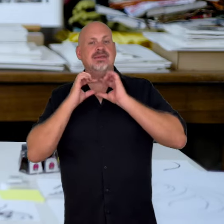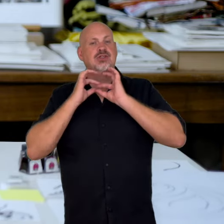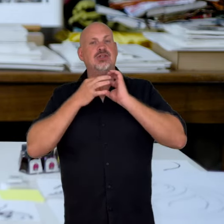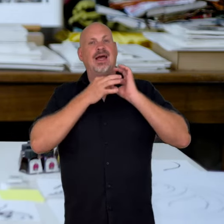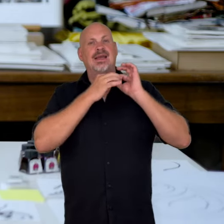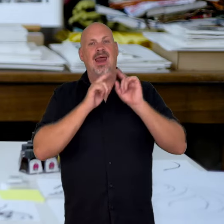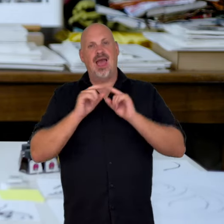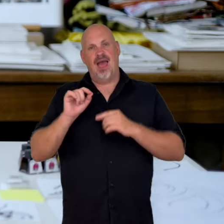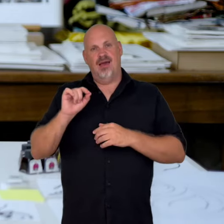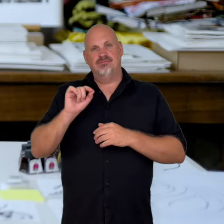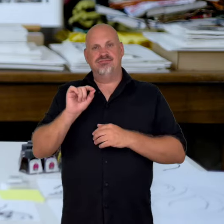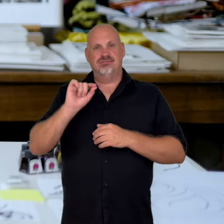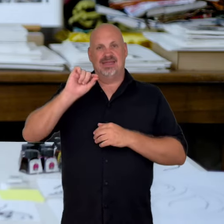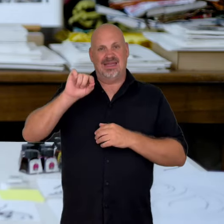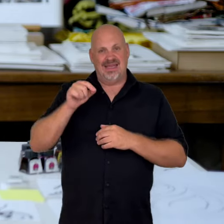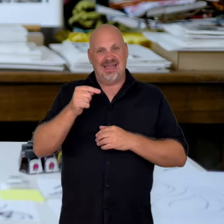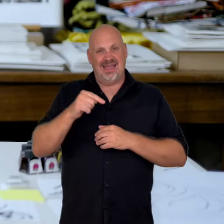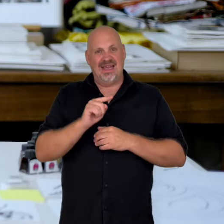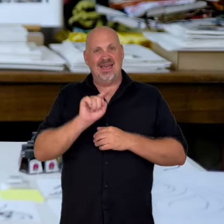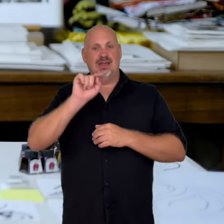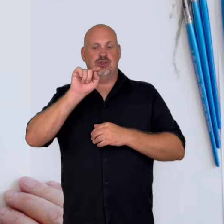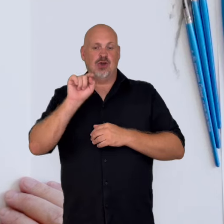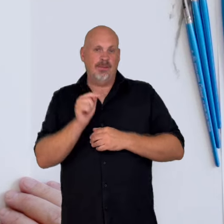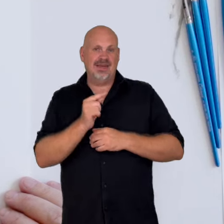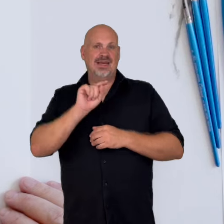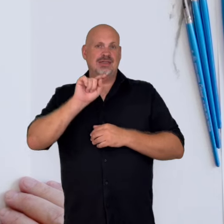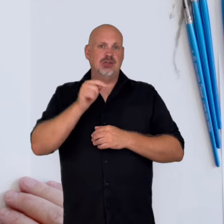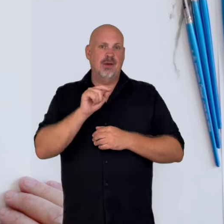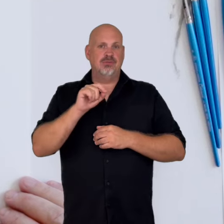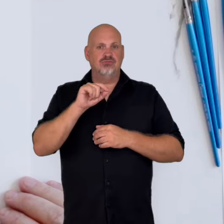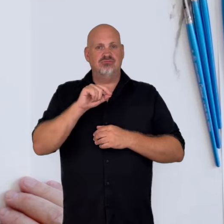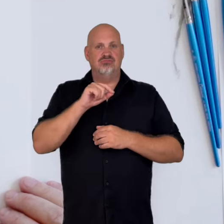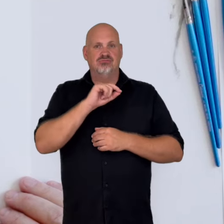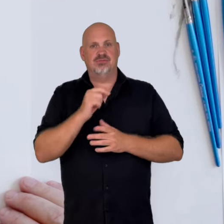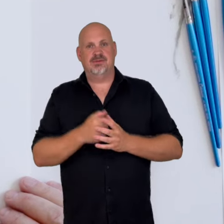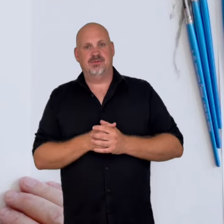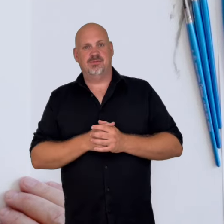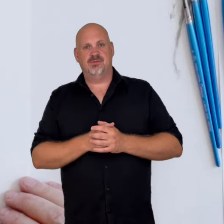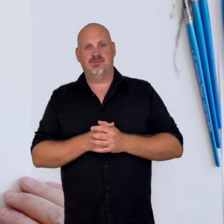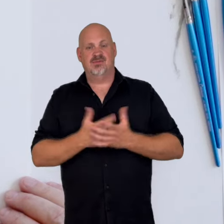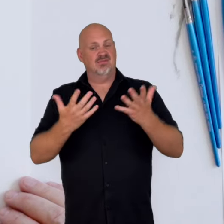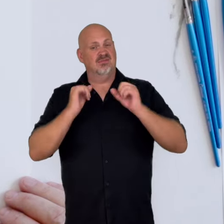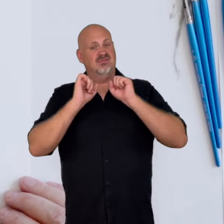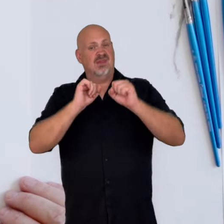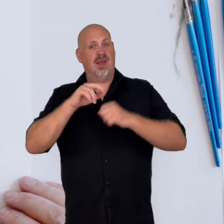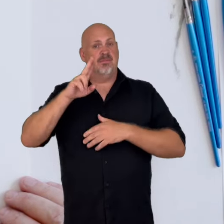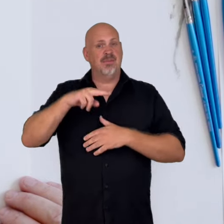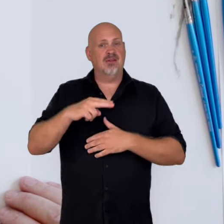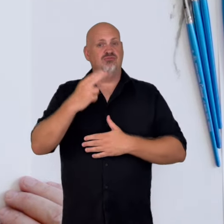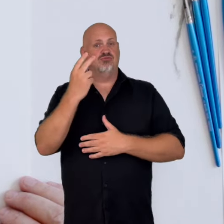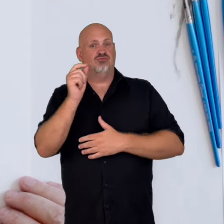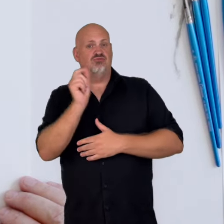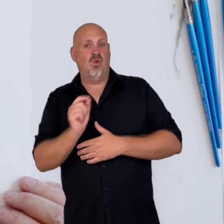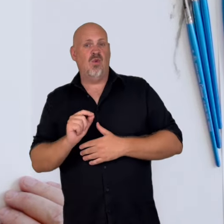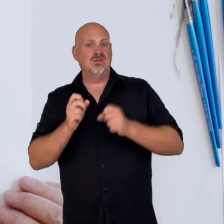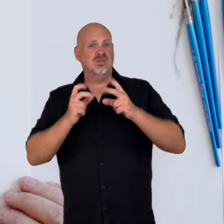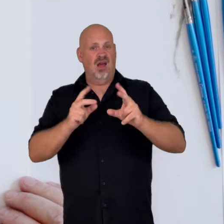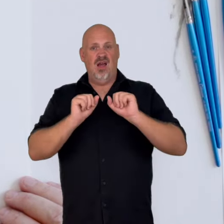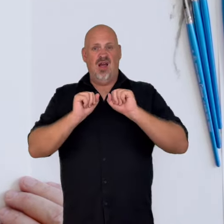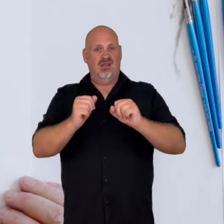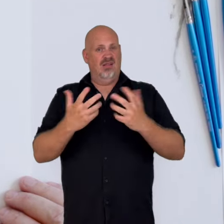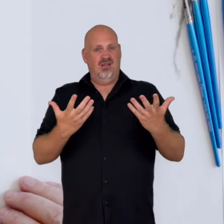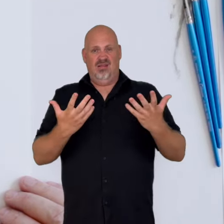way to start. So I'm going to do some very kind of soft repeat lines